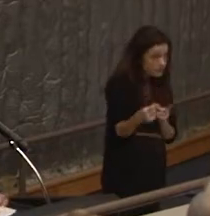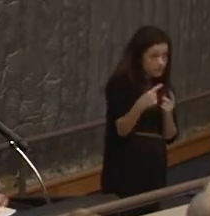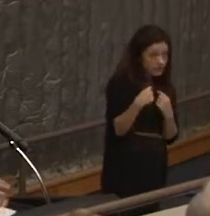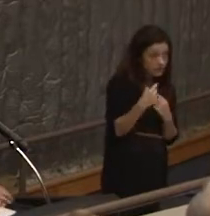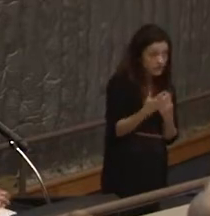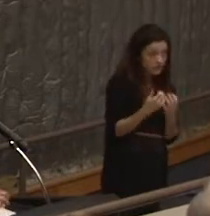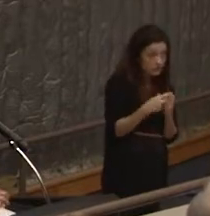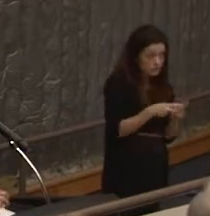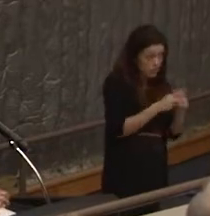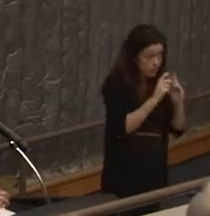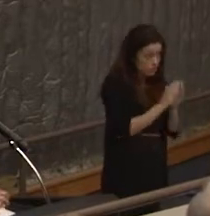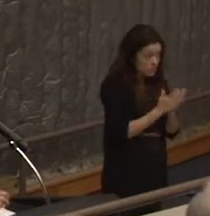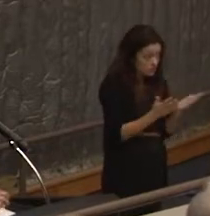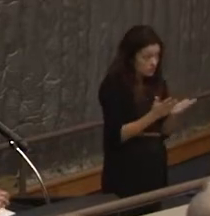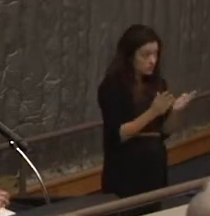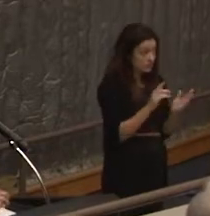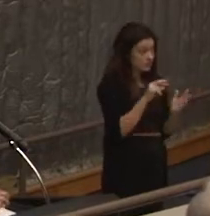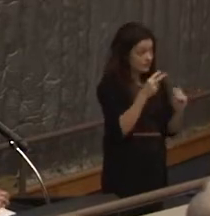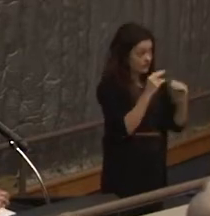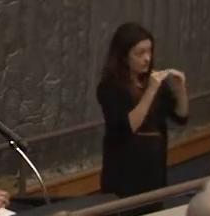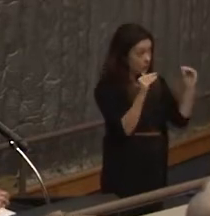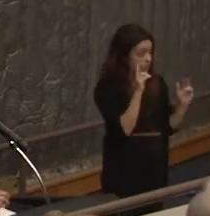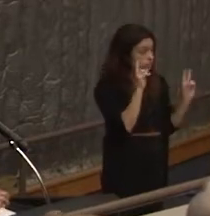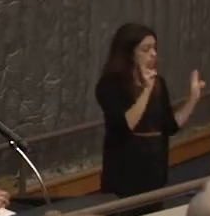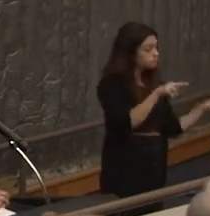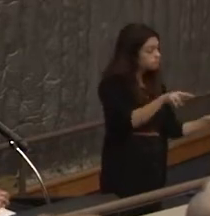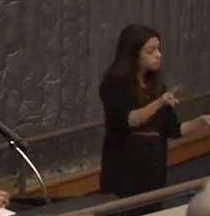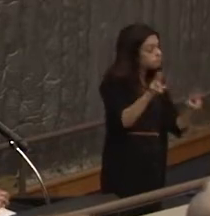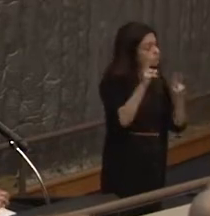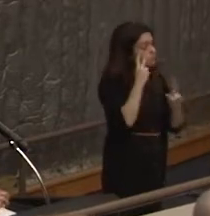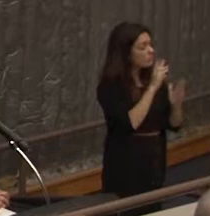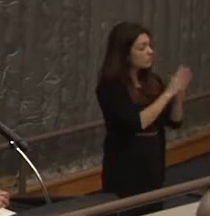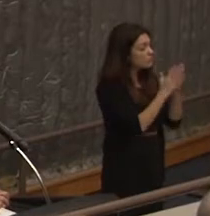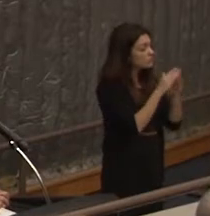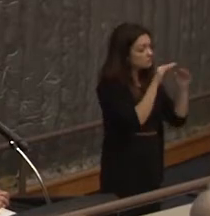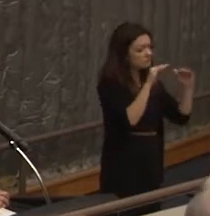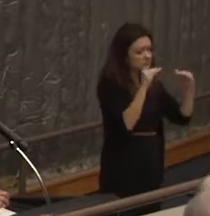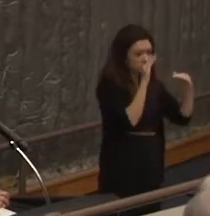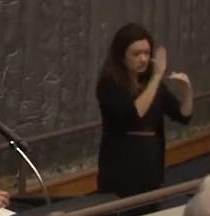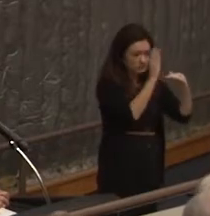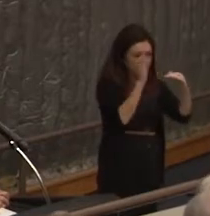up to the second floor and look around at our collection.